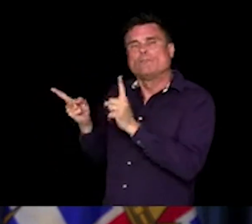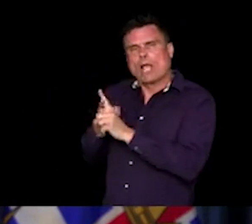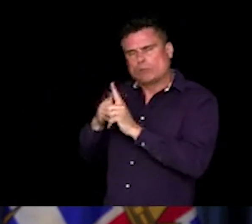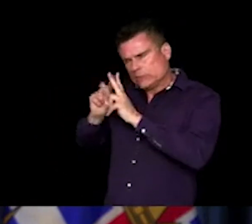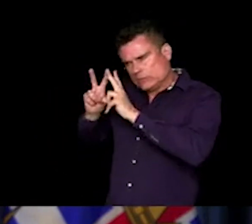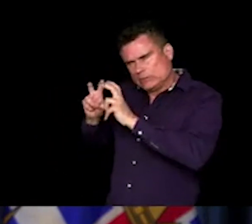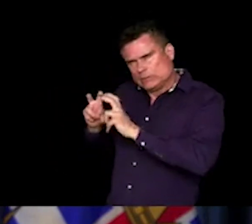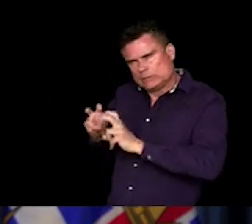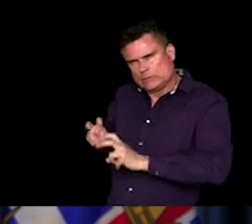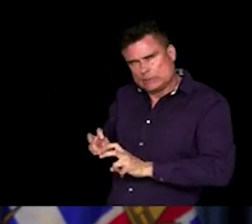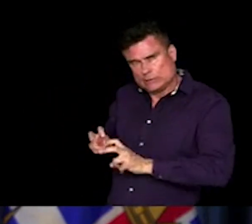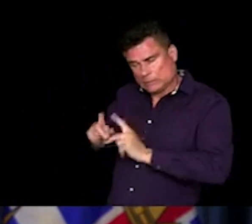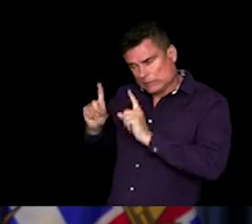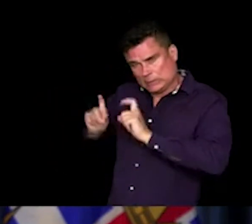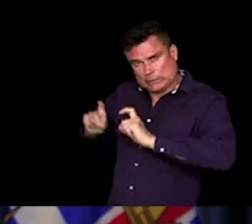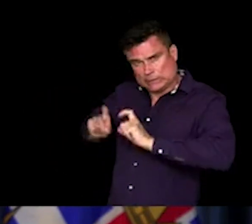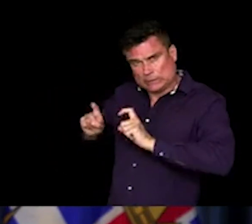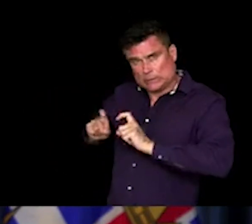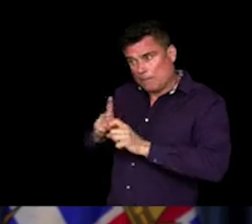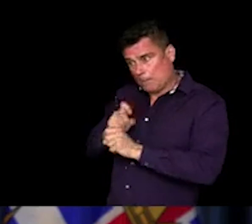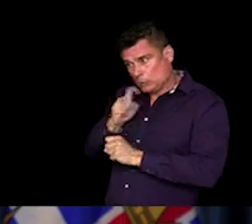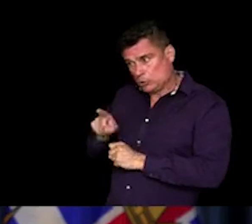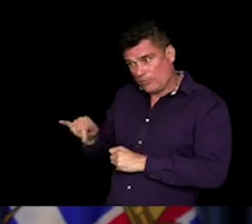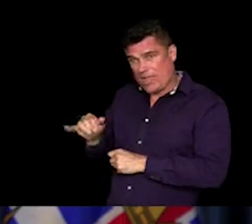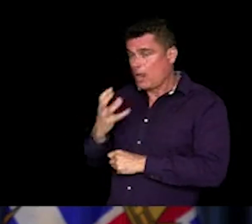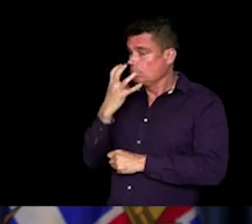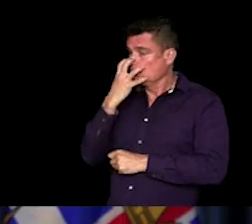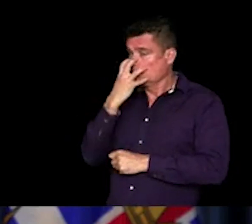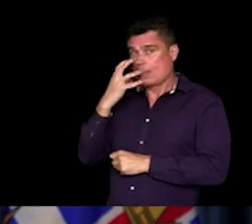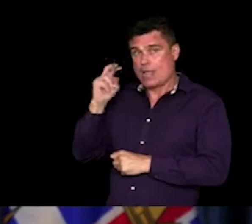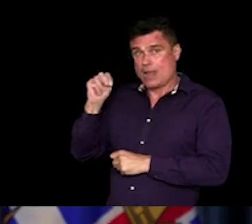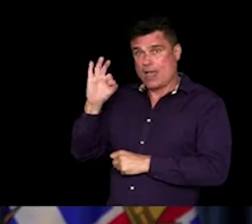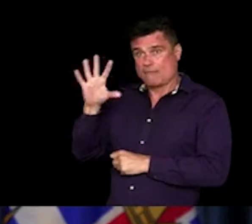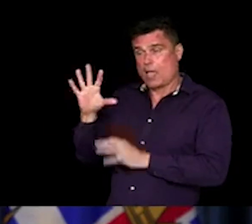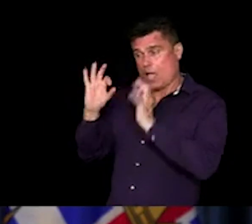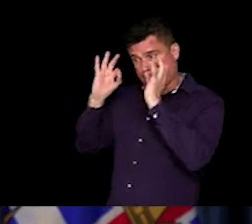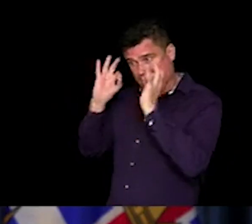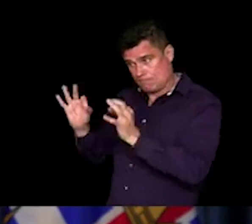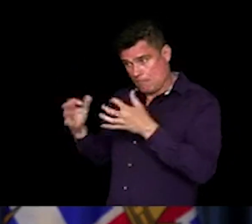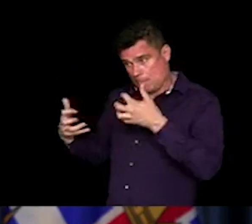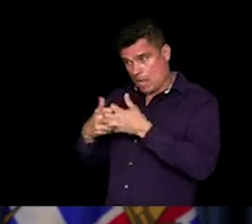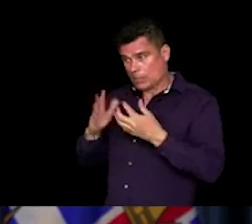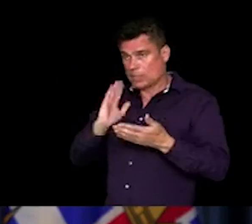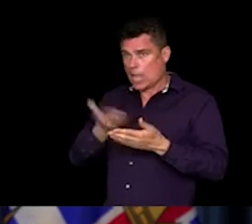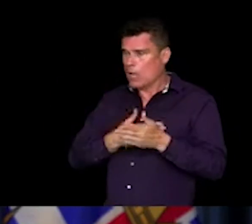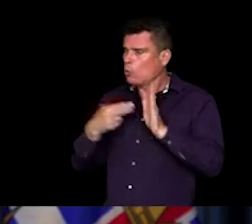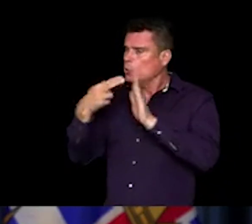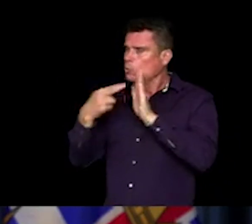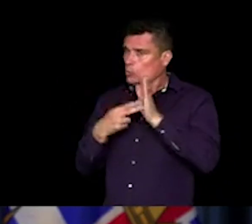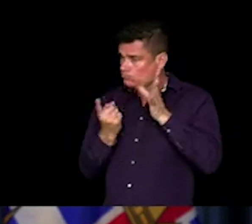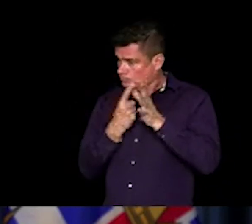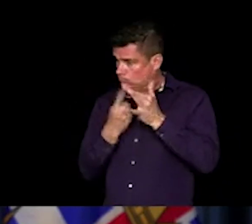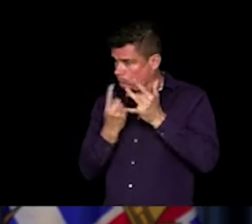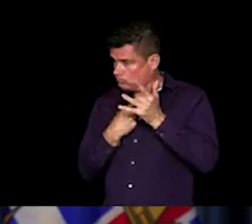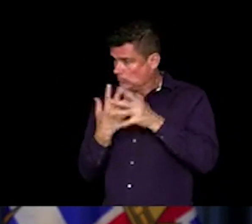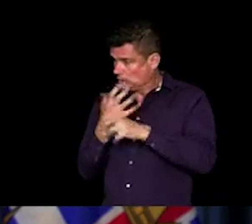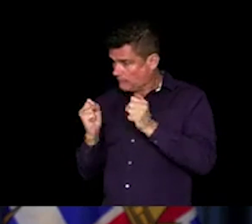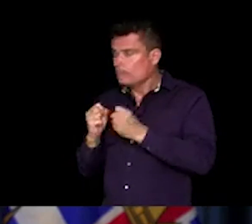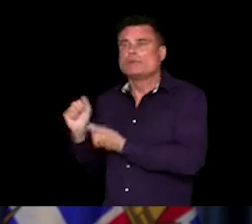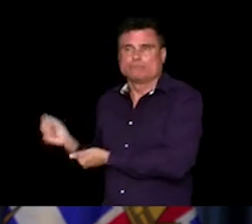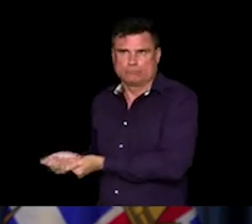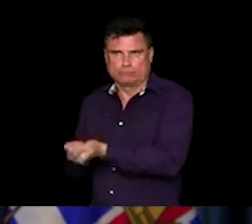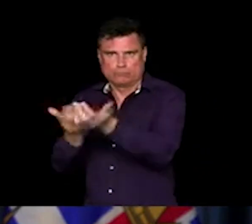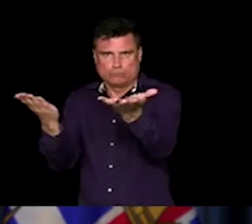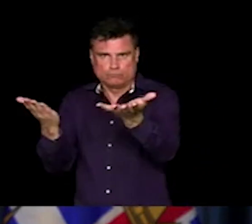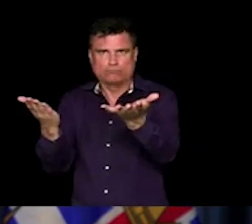that they meet our standards, and as well that we work with healthcare workers to make sure that the fit